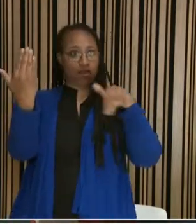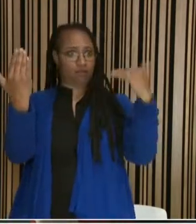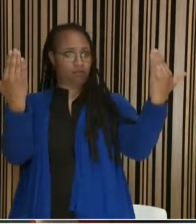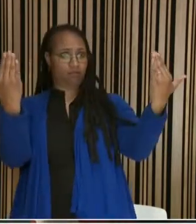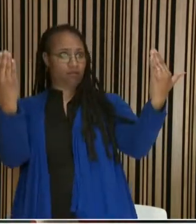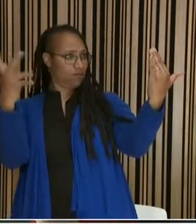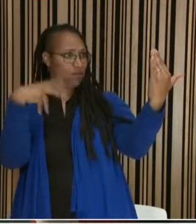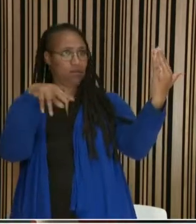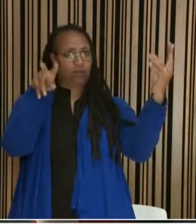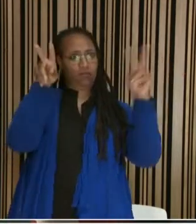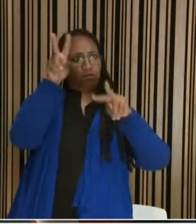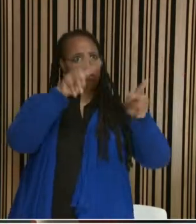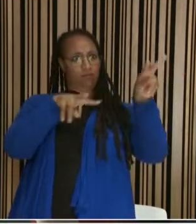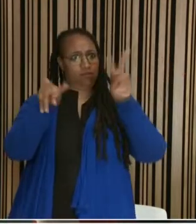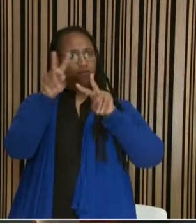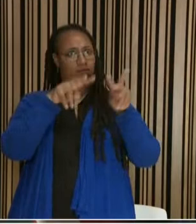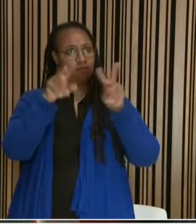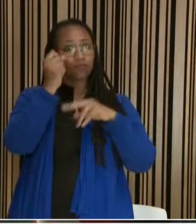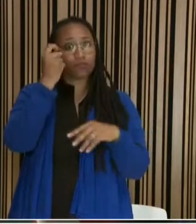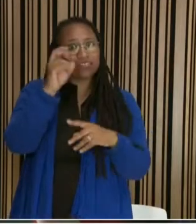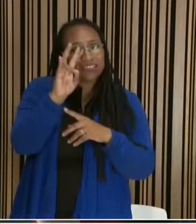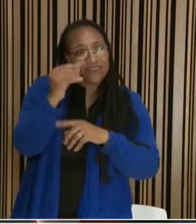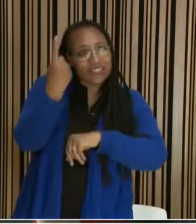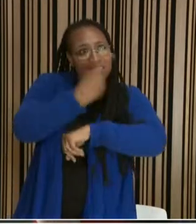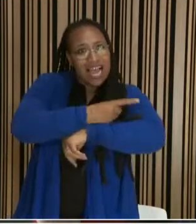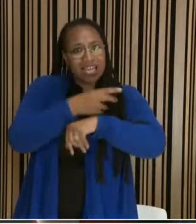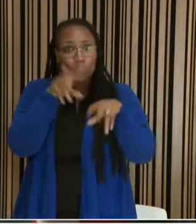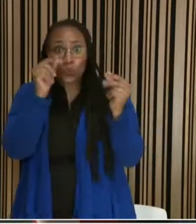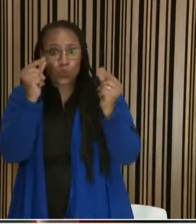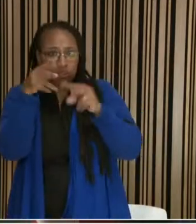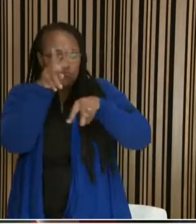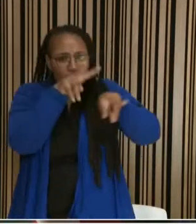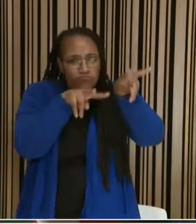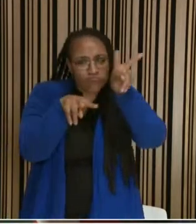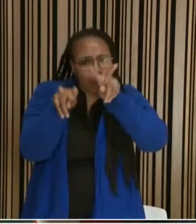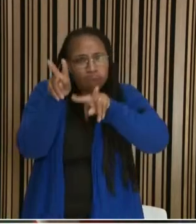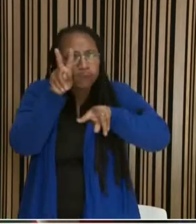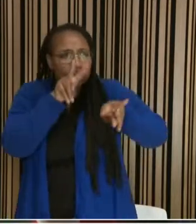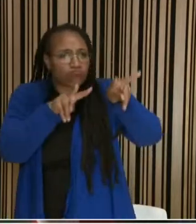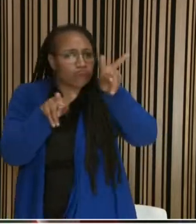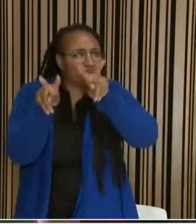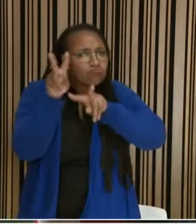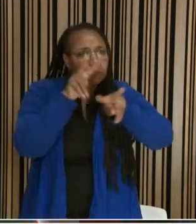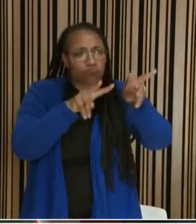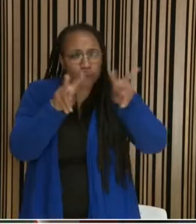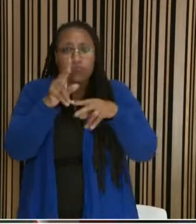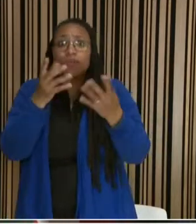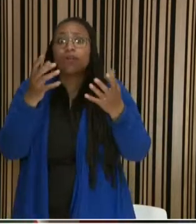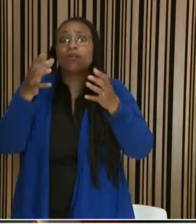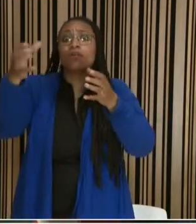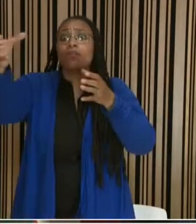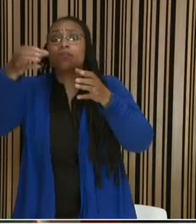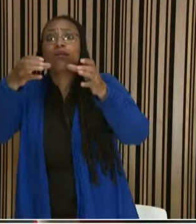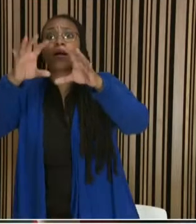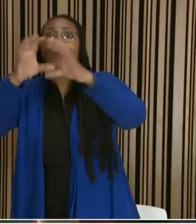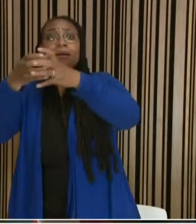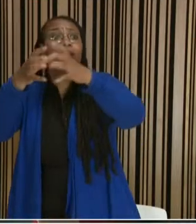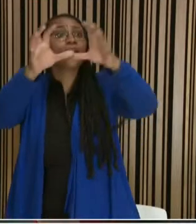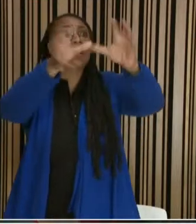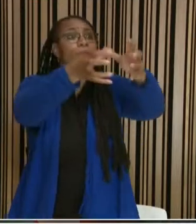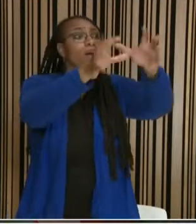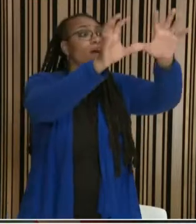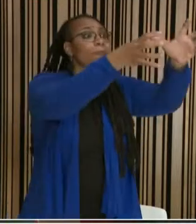statute. They will hold public hearings, and they have the charter authority to approve